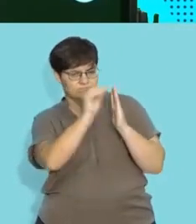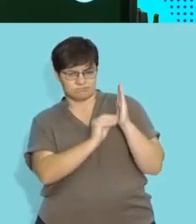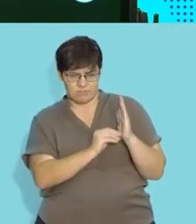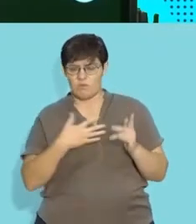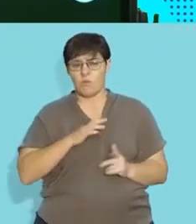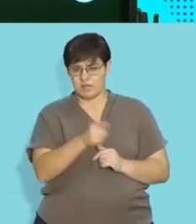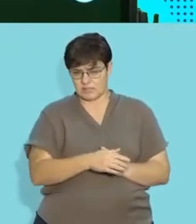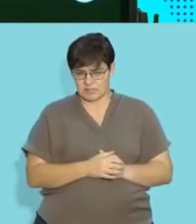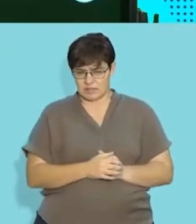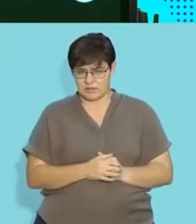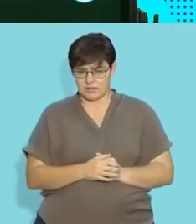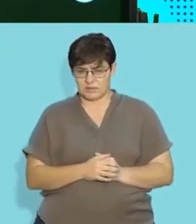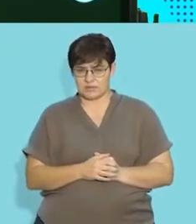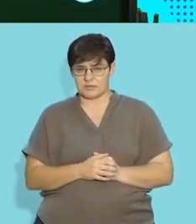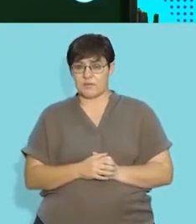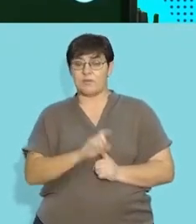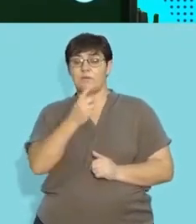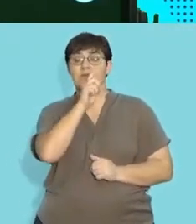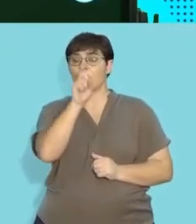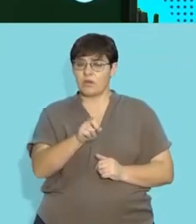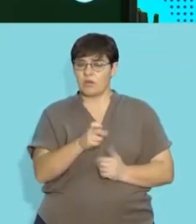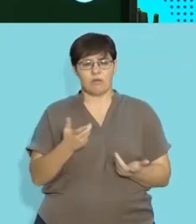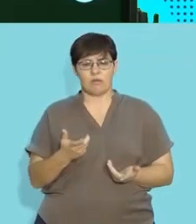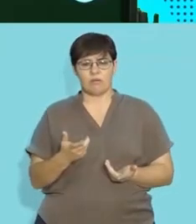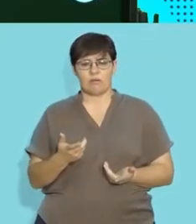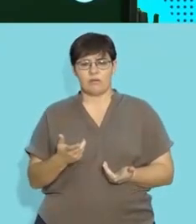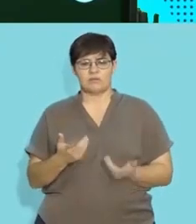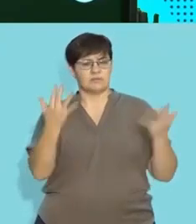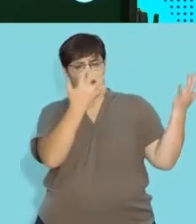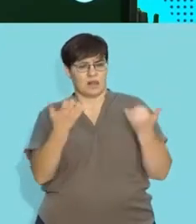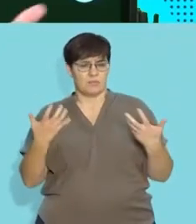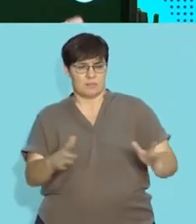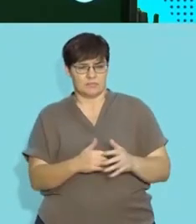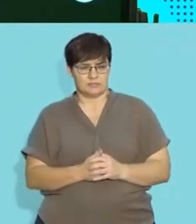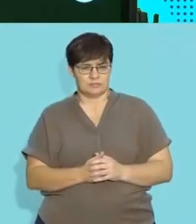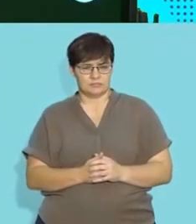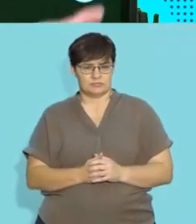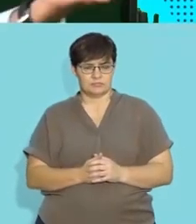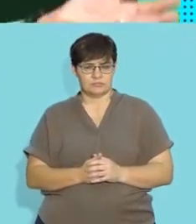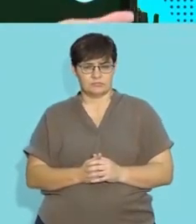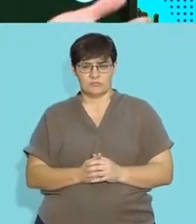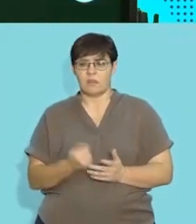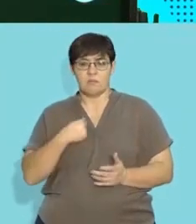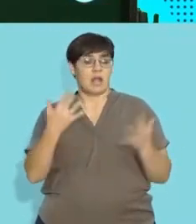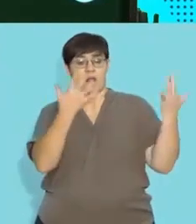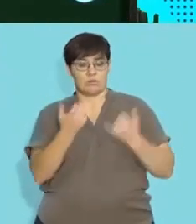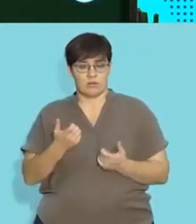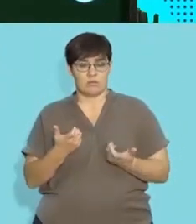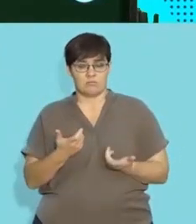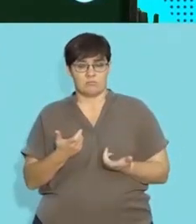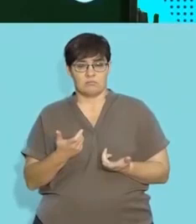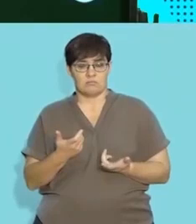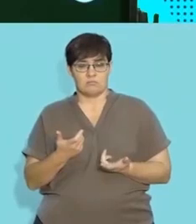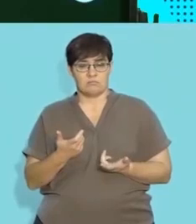if we want to do, okay? But the first question is just comment. Did it say calculate? No. What if I calculate and comment? That's